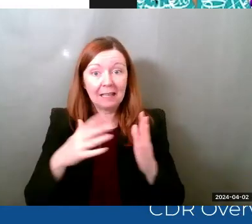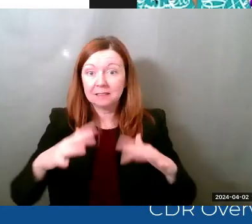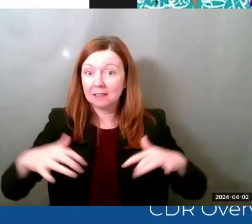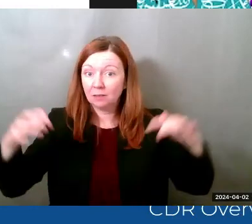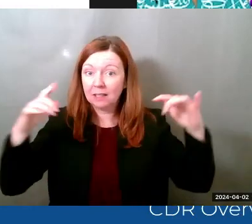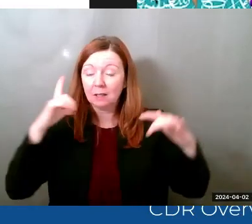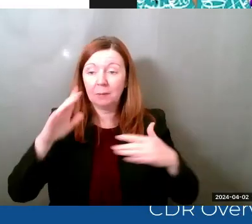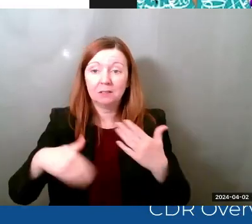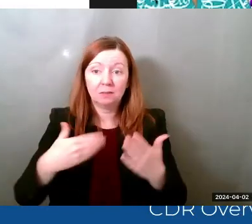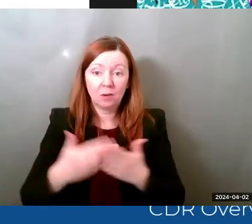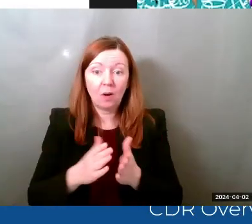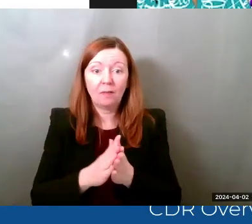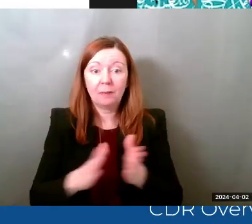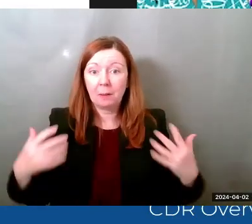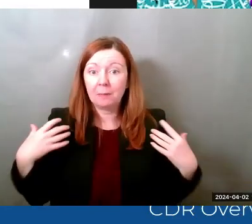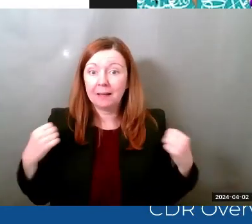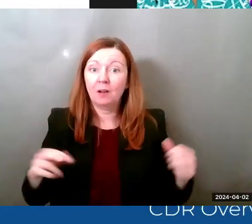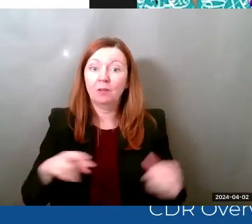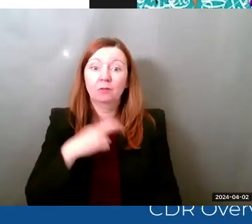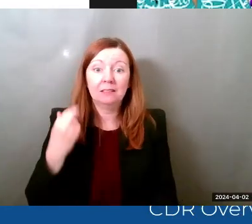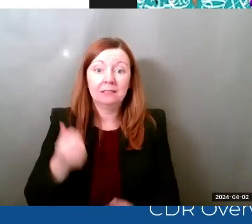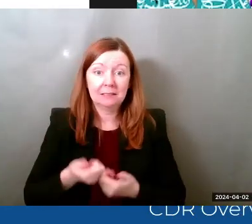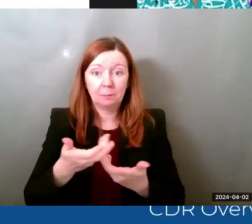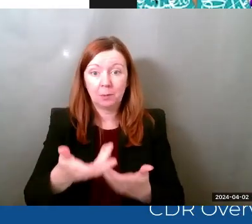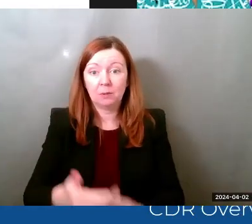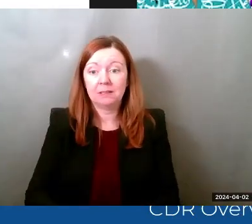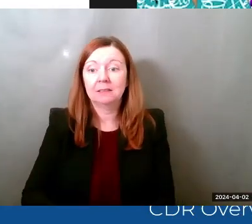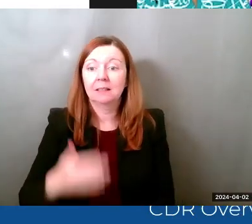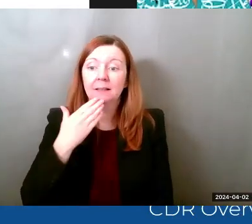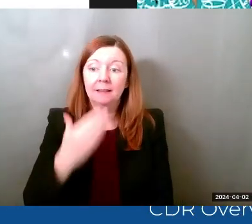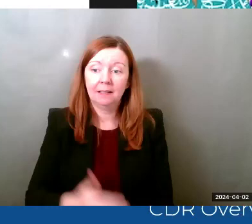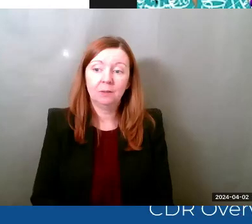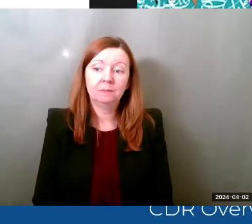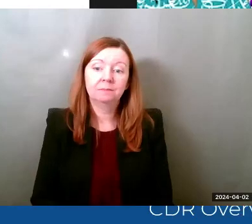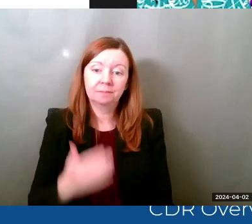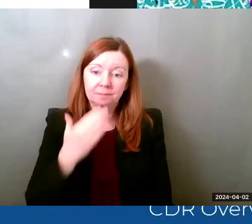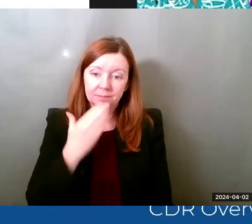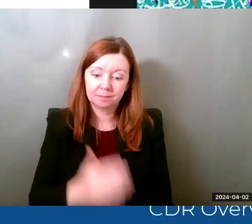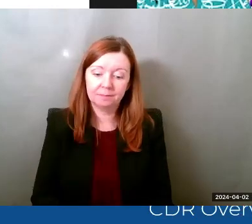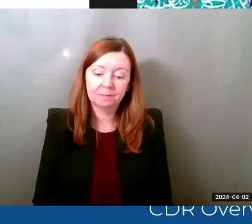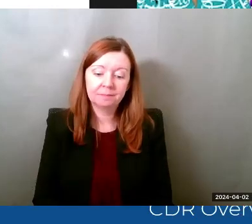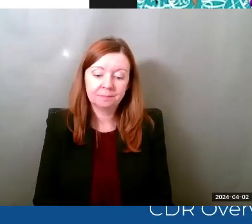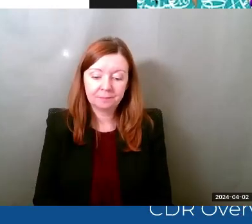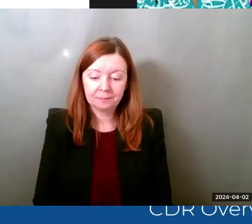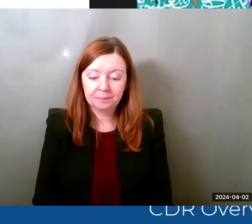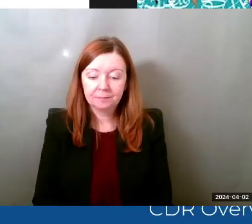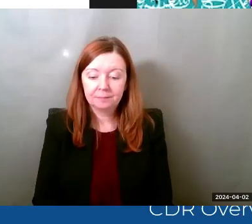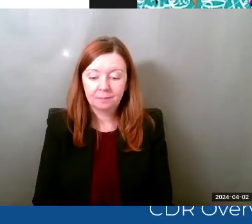arena because of all the public health risks it poses. Thank you. Thank you for your comments.